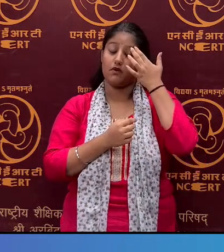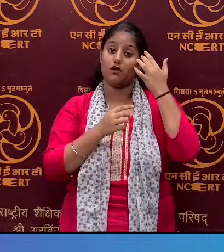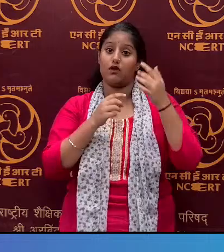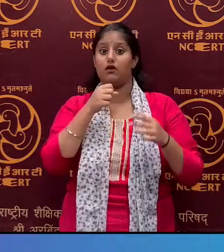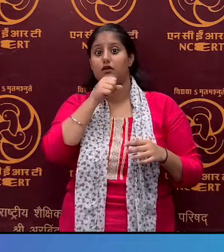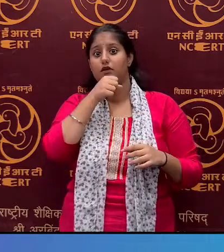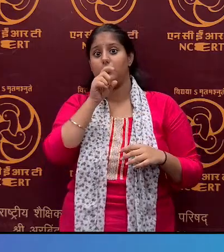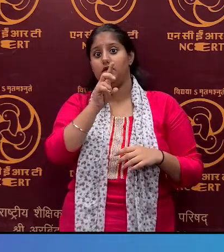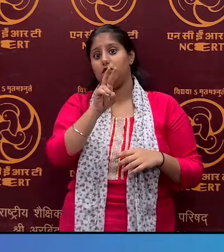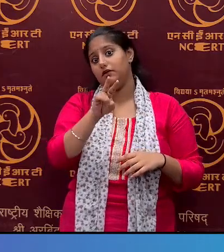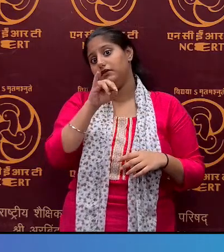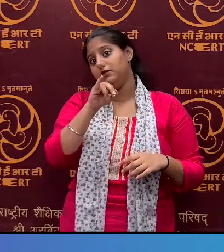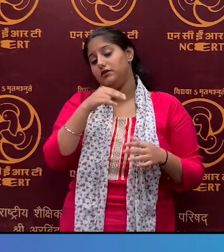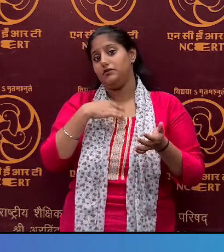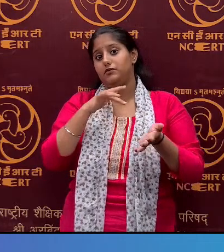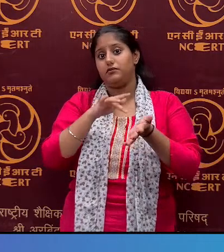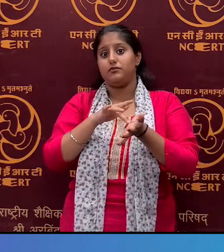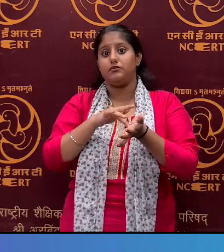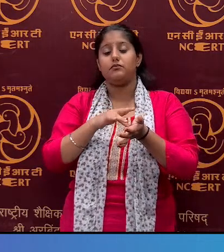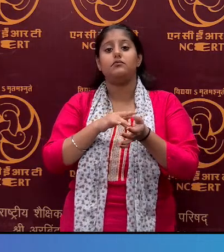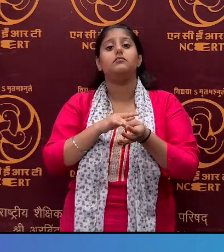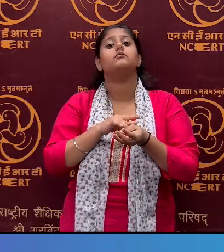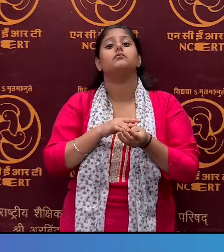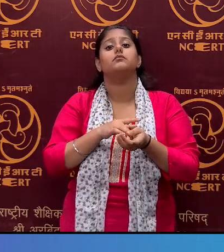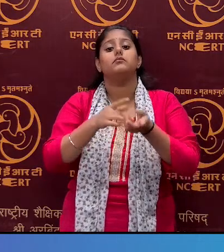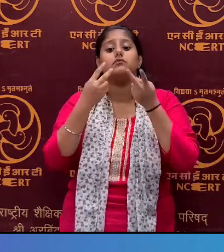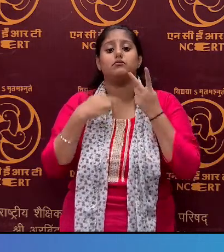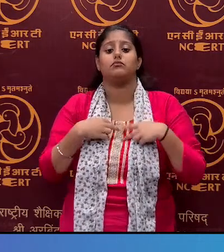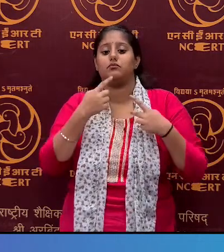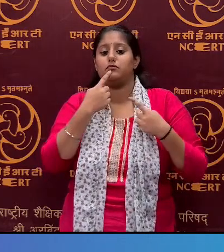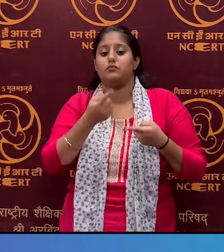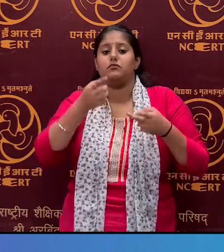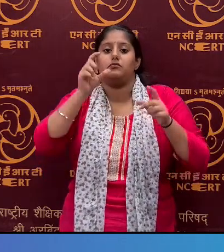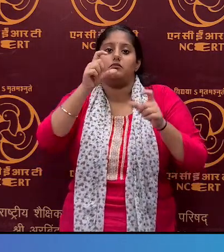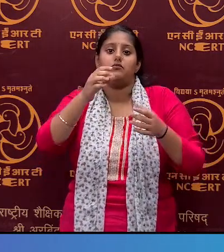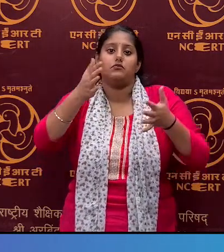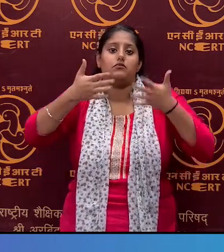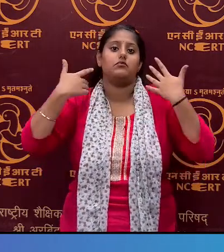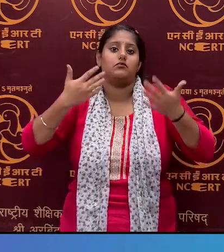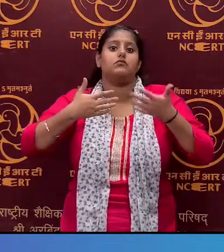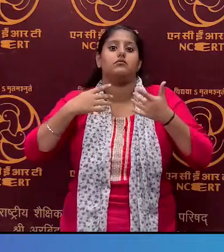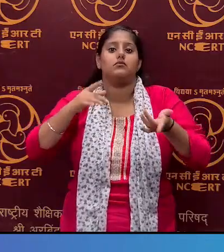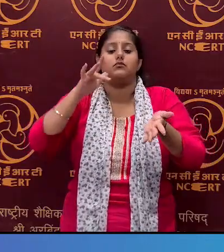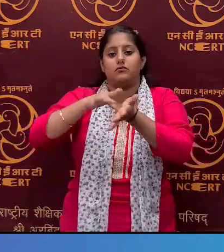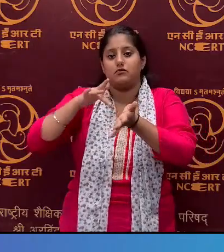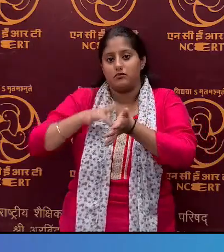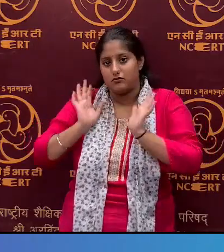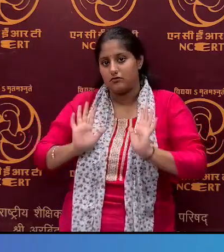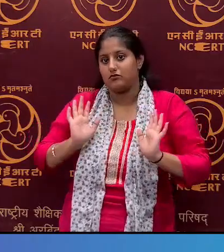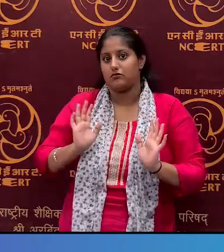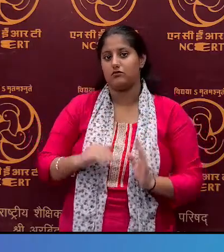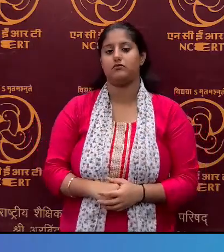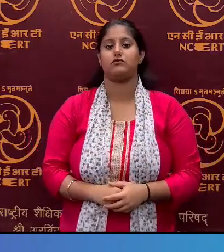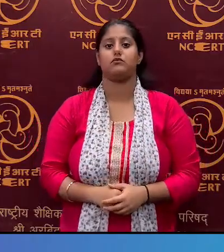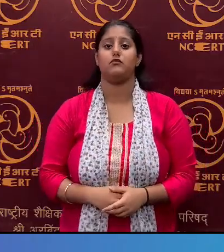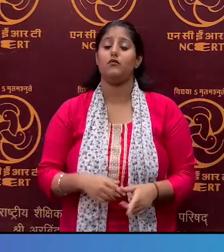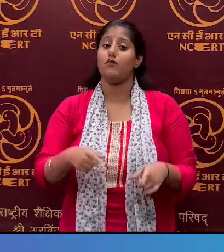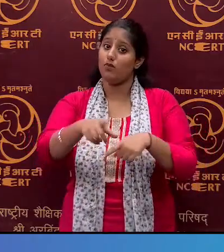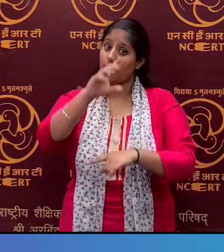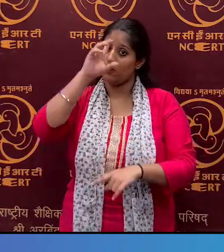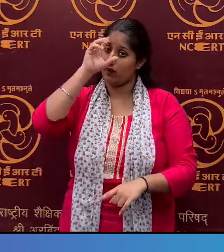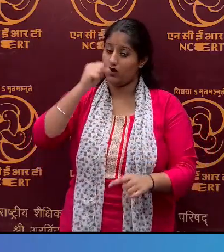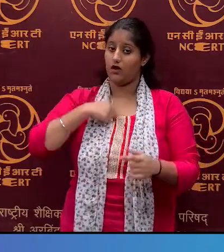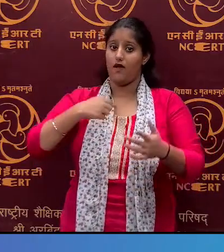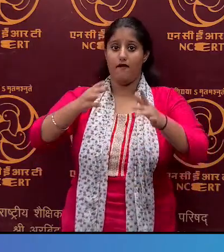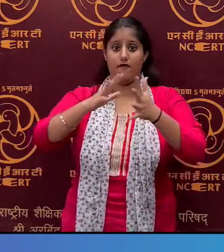year and plus, then we call or define the climate of a particular place. So remember, weather is a short term